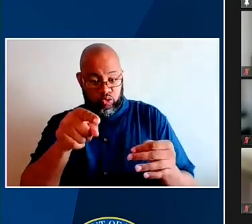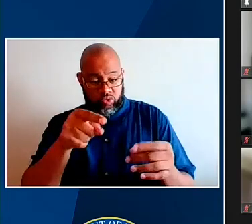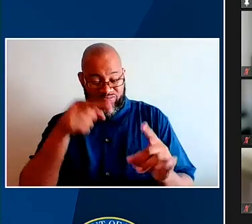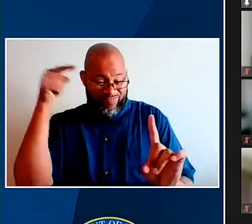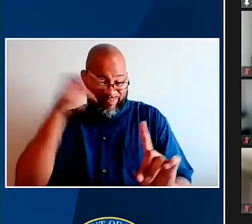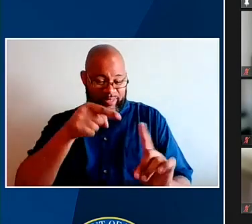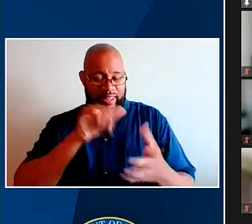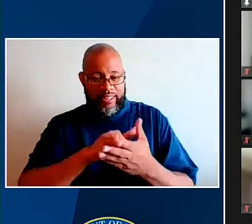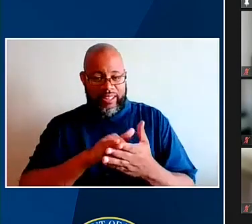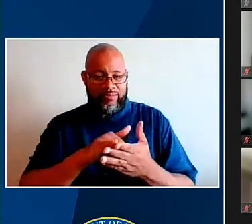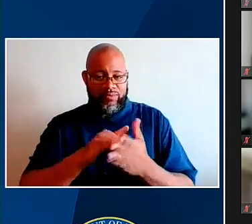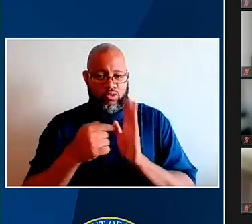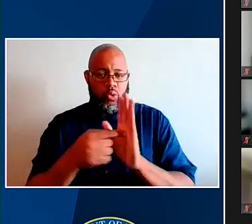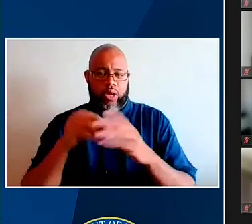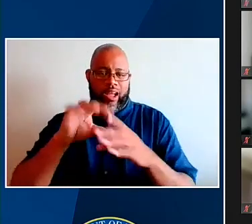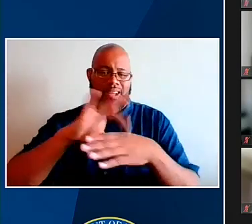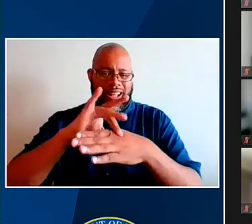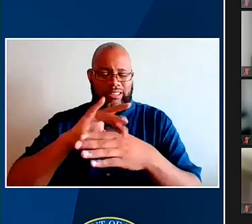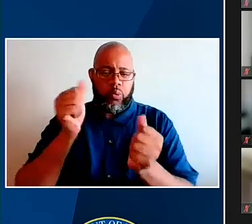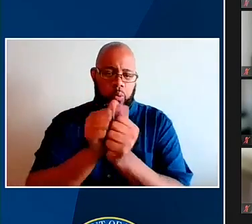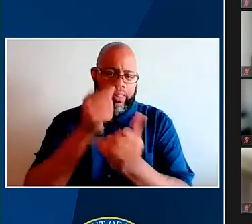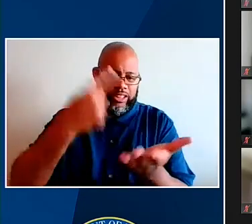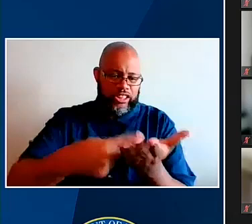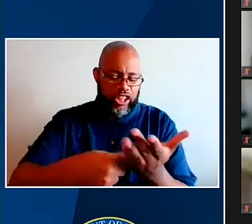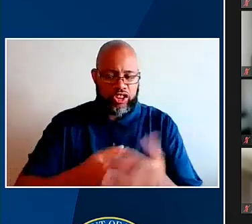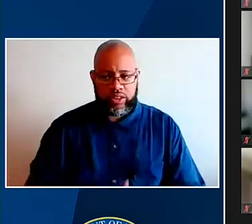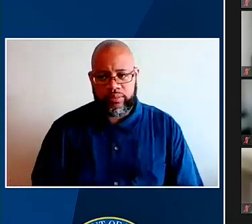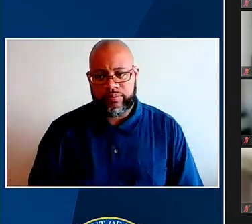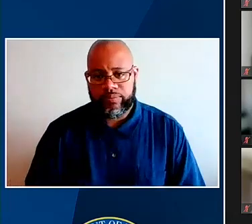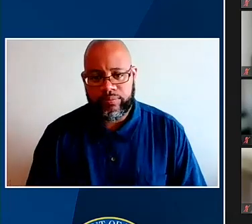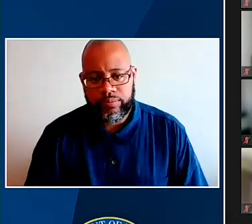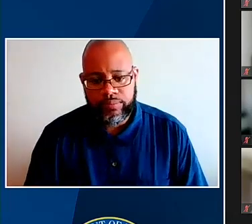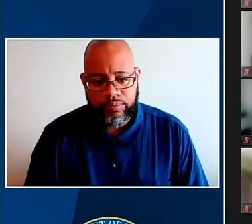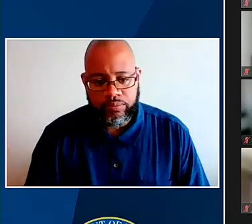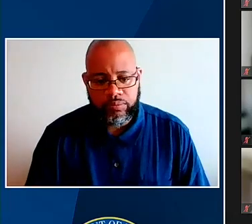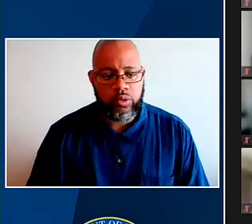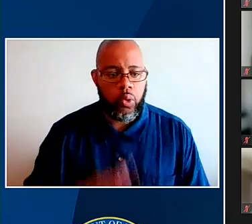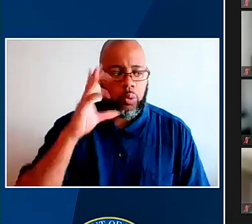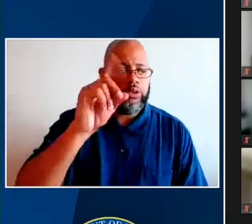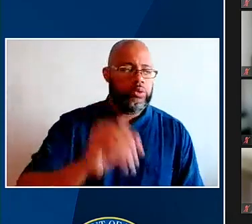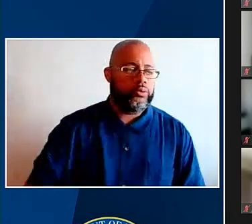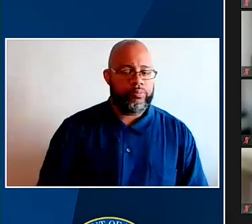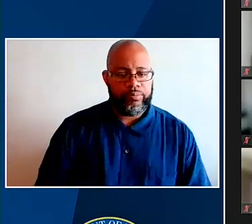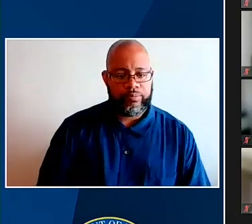is captured sort of in context to the discussion? Will do. Great.